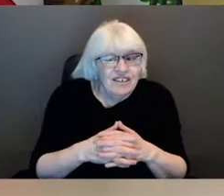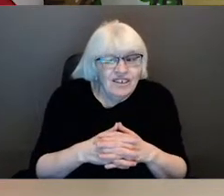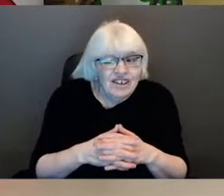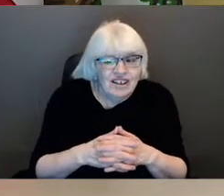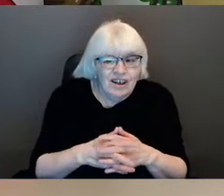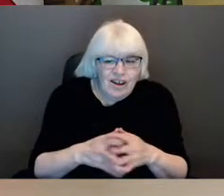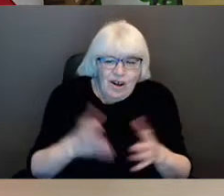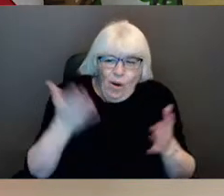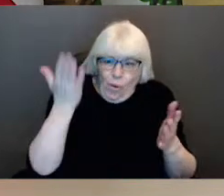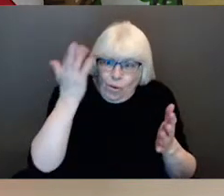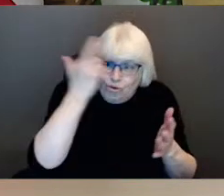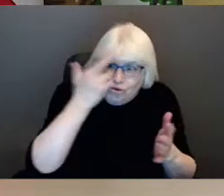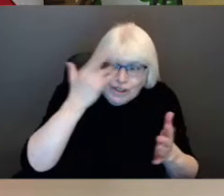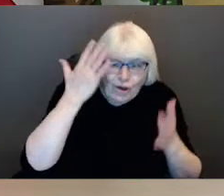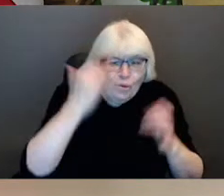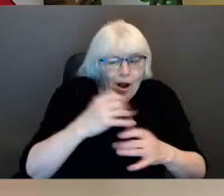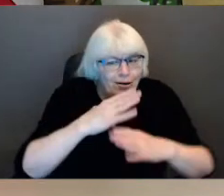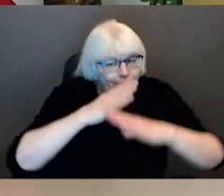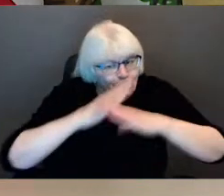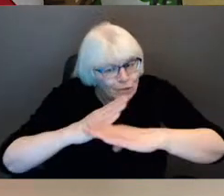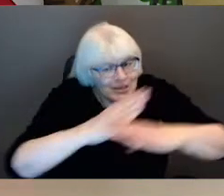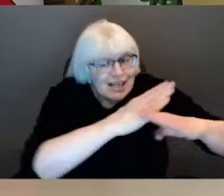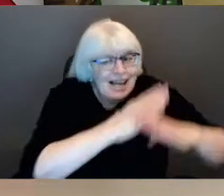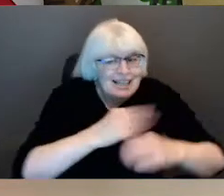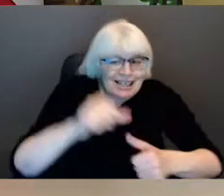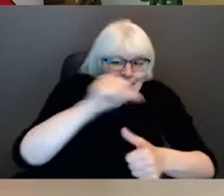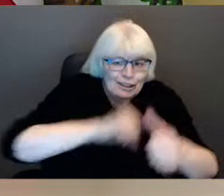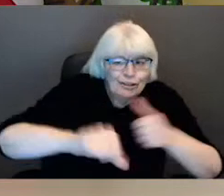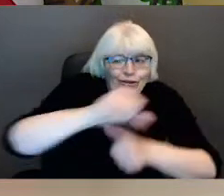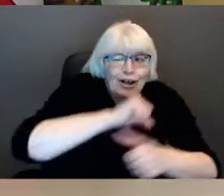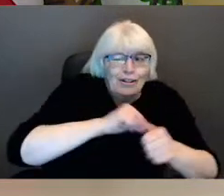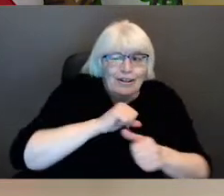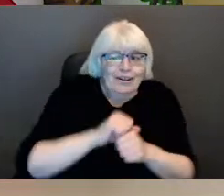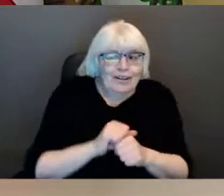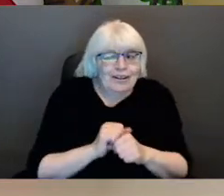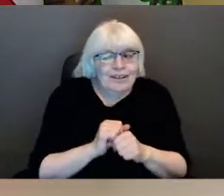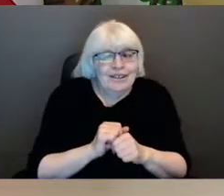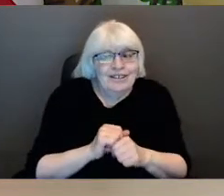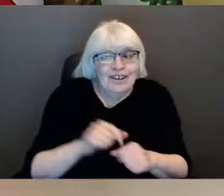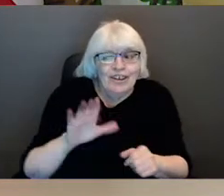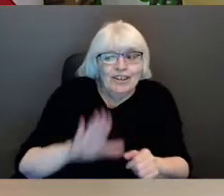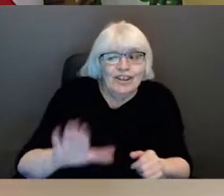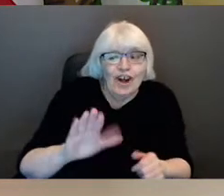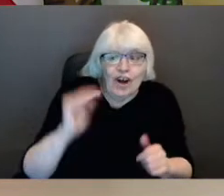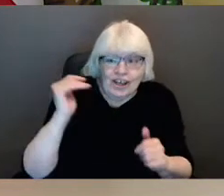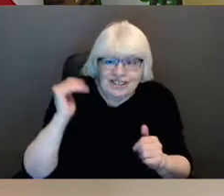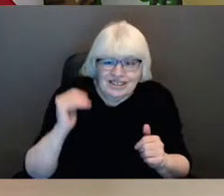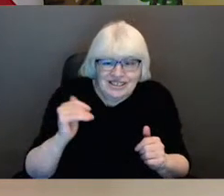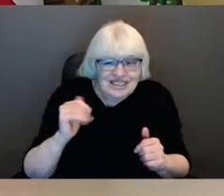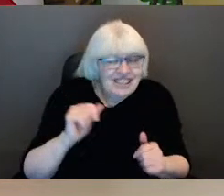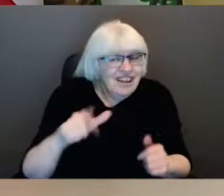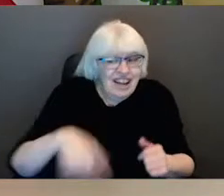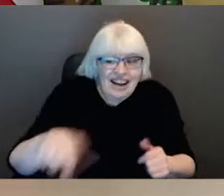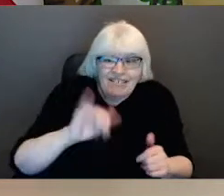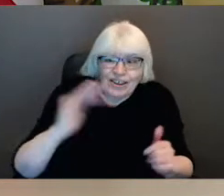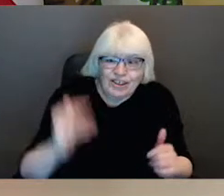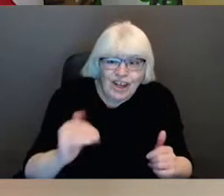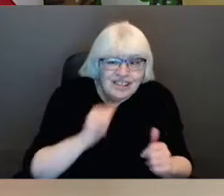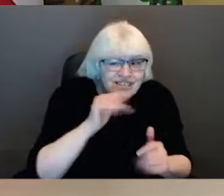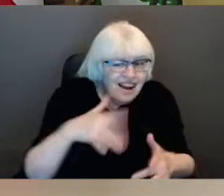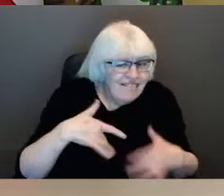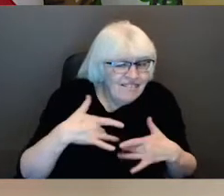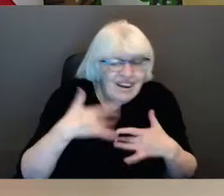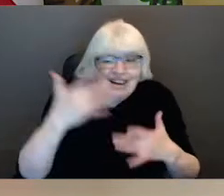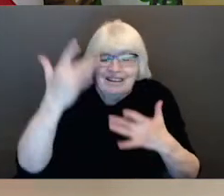school. And parents and guardians are asked to keep their child home from school if they are not feeling well or have symptoms of COVID-19.